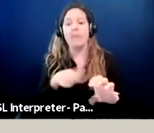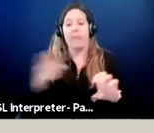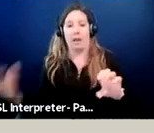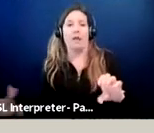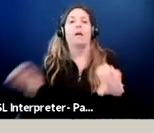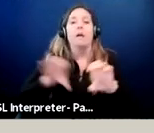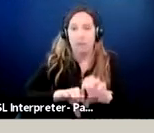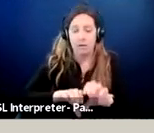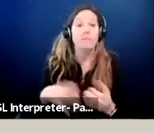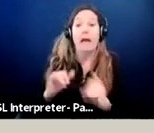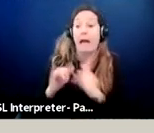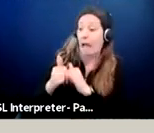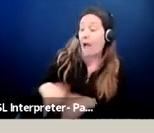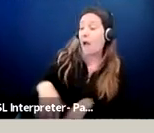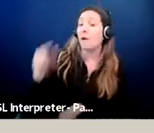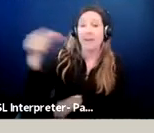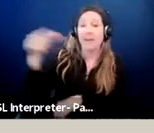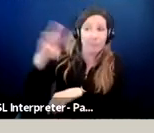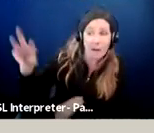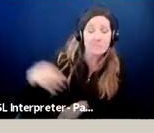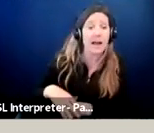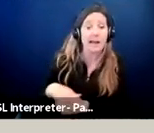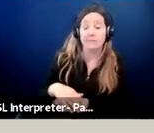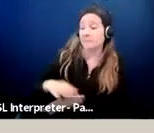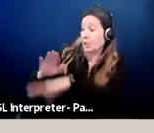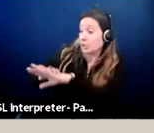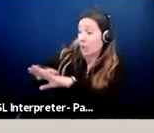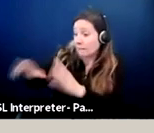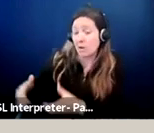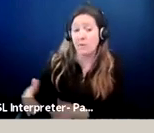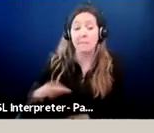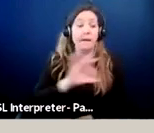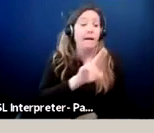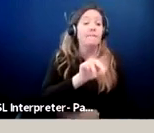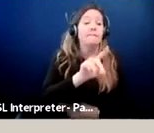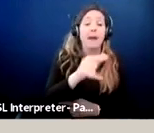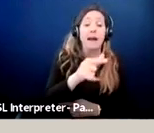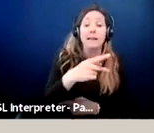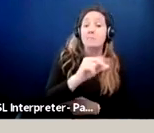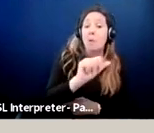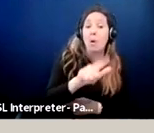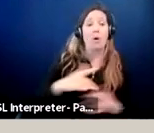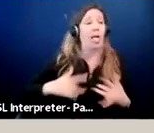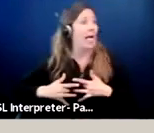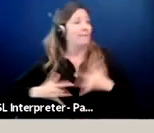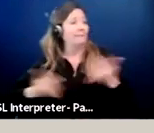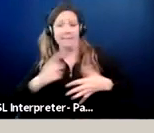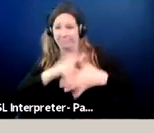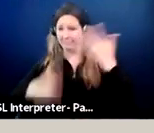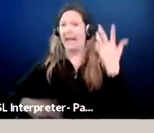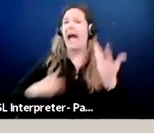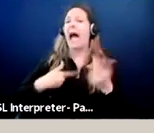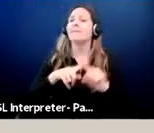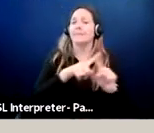government websites, there's consulting firms that specialize in, there's funding portals, there's events. We can find these programs. The